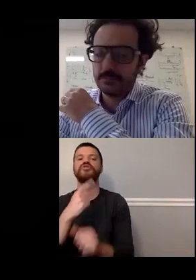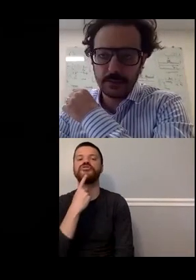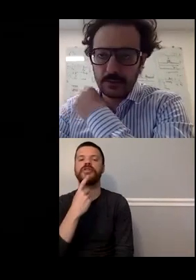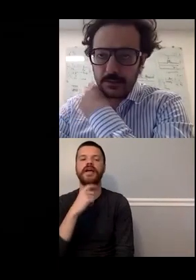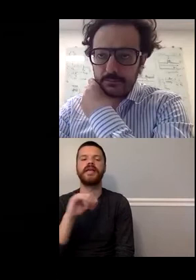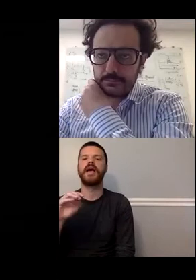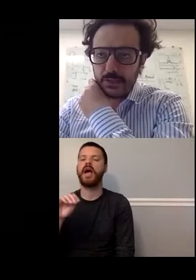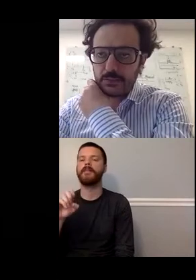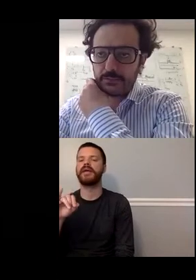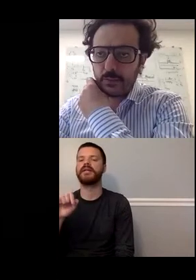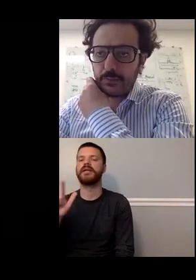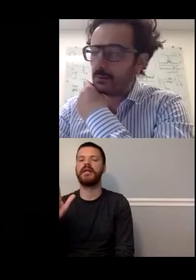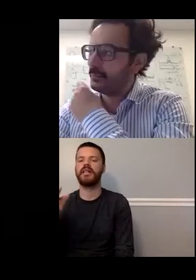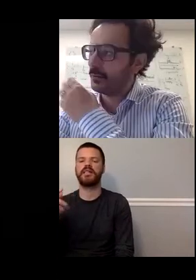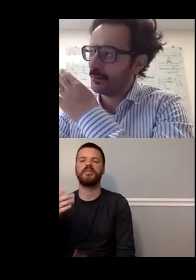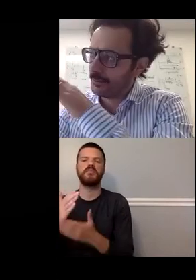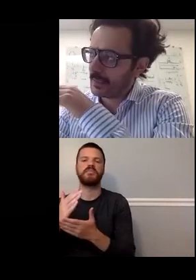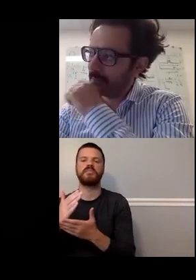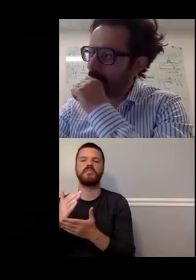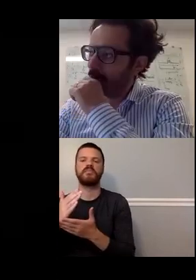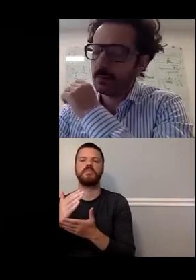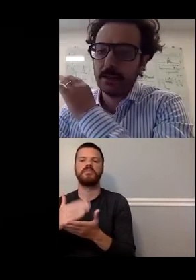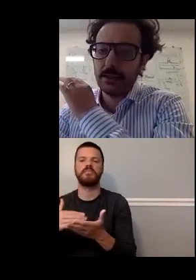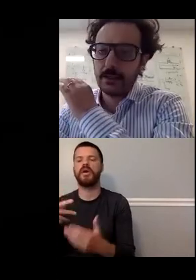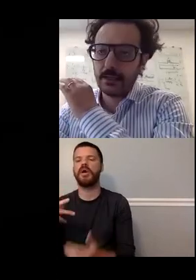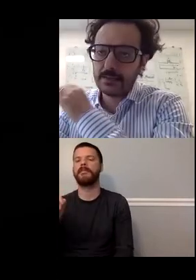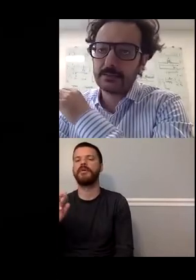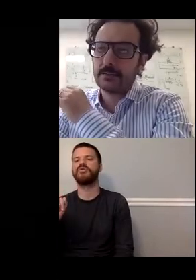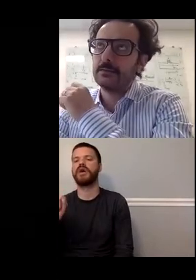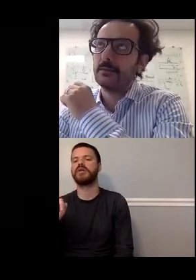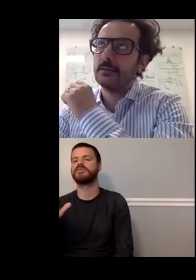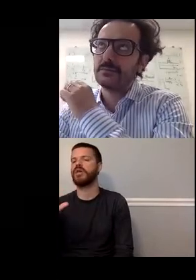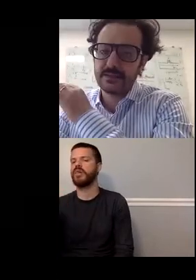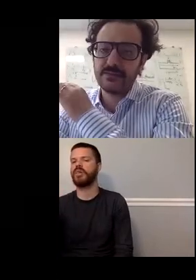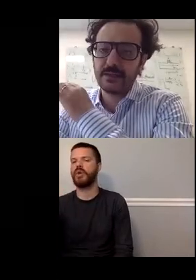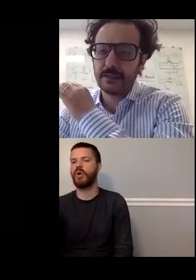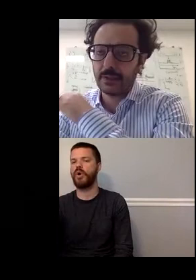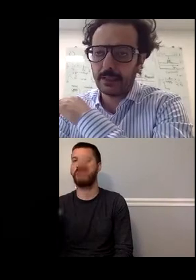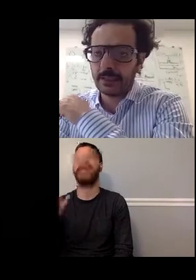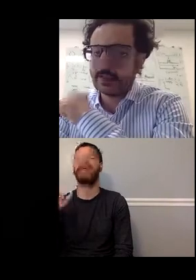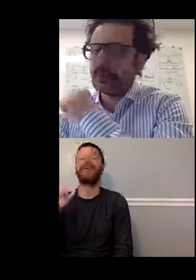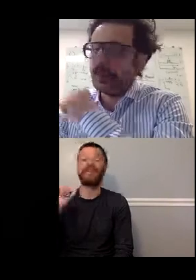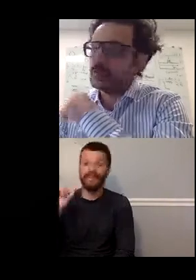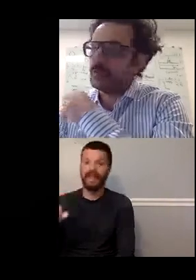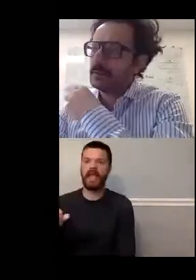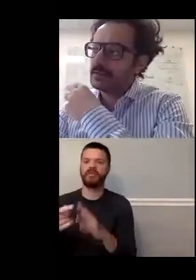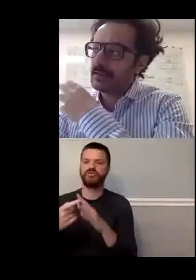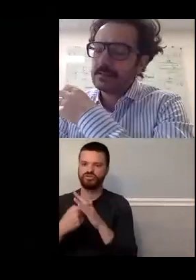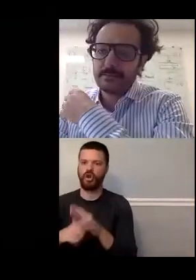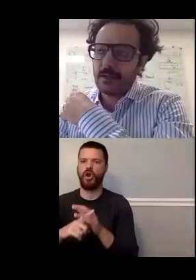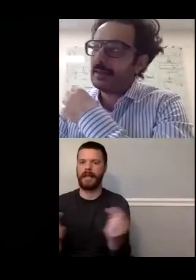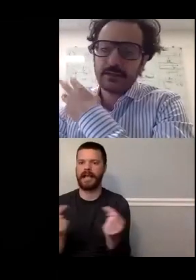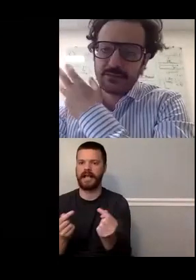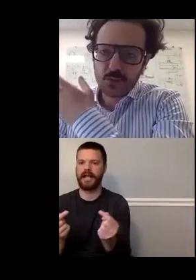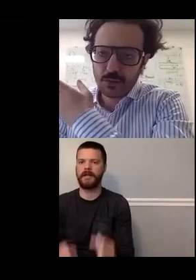medial part of the operculum or parietal lobe, elicited specifically pain. So in a